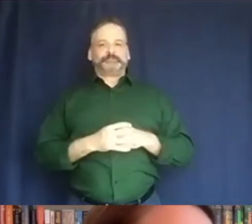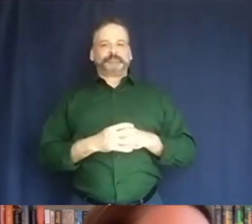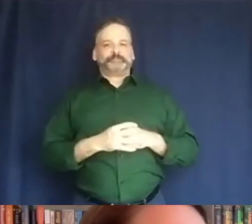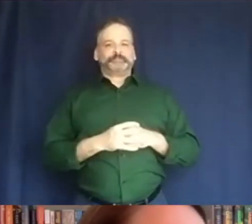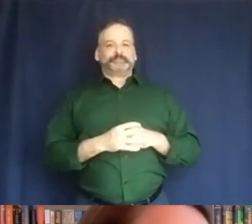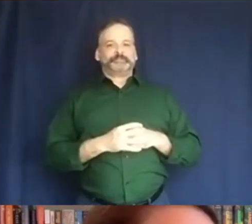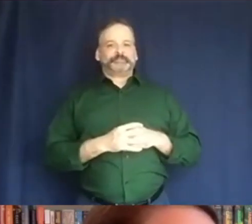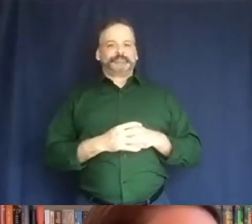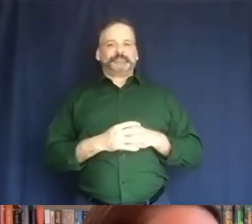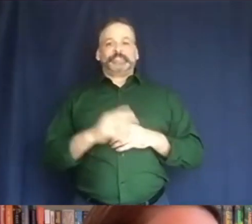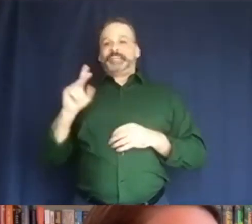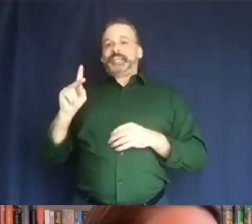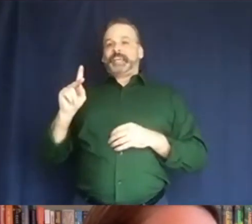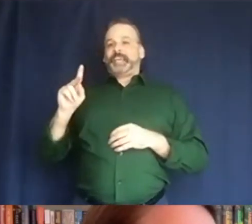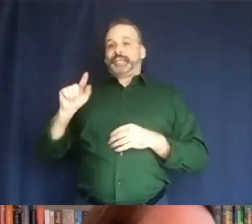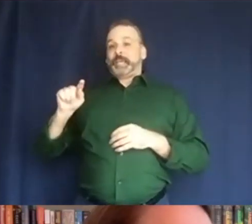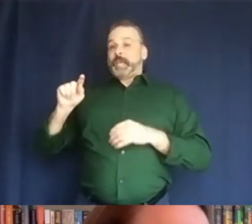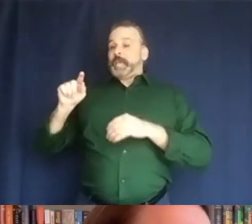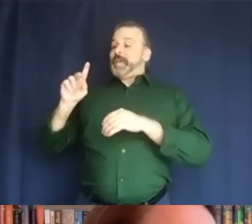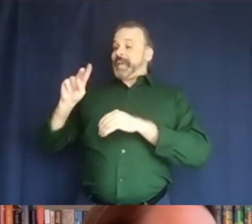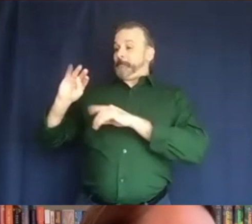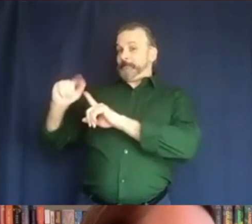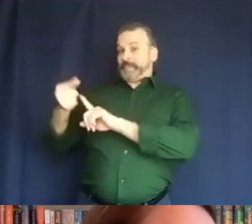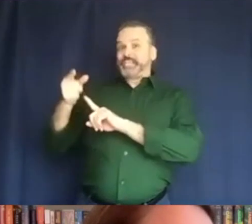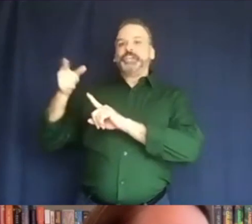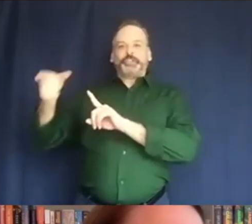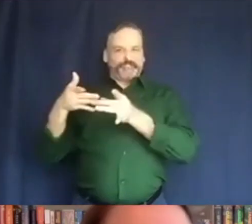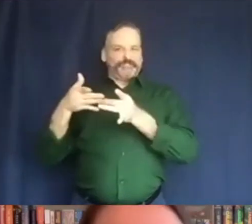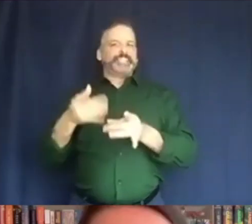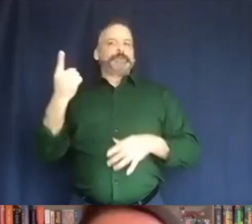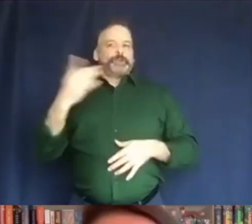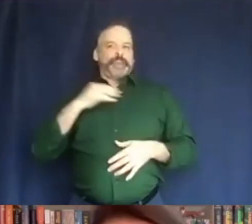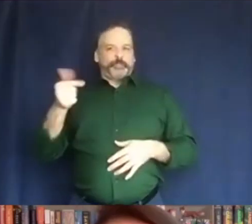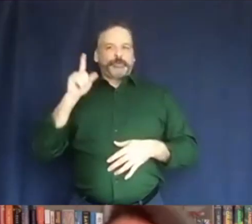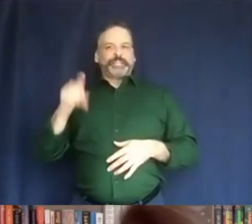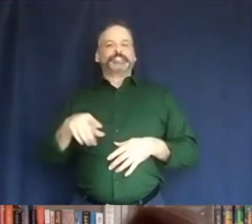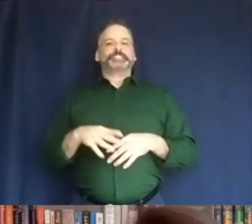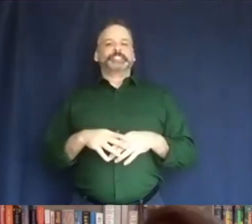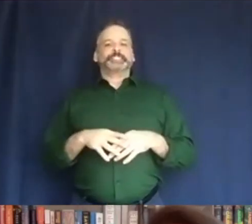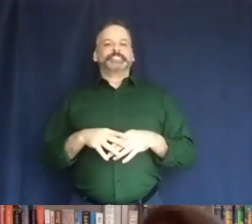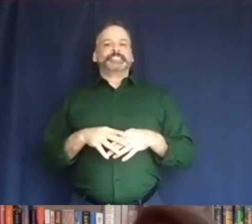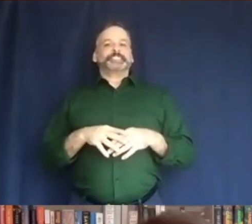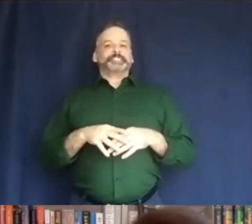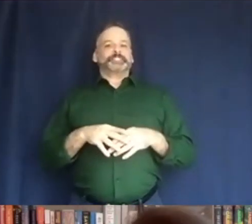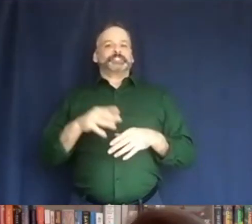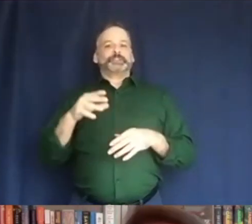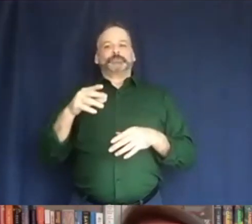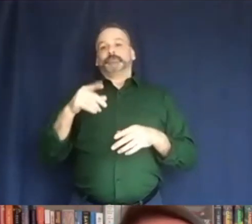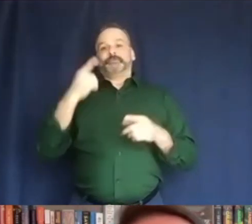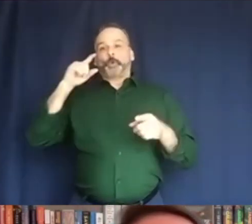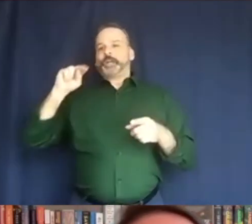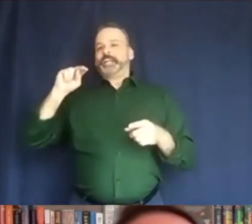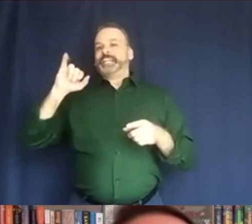K-Ming, you have led me to one of my other questions, which is directed to Nikita, so she can go